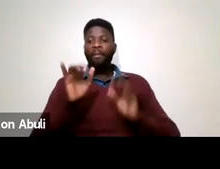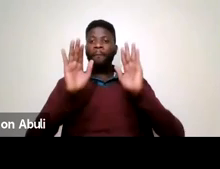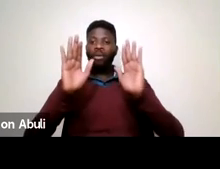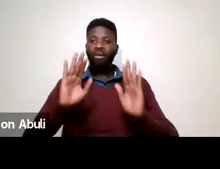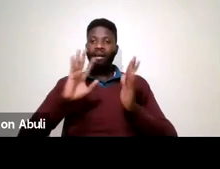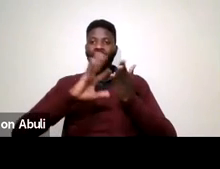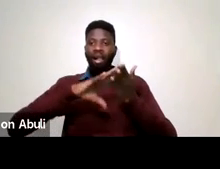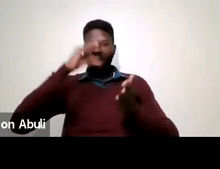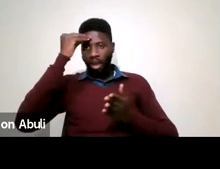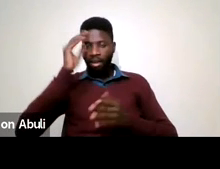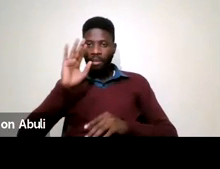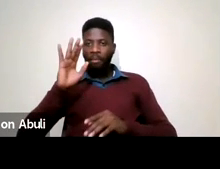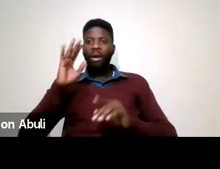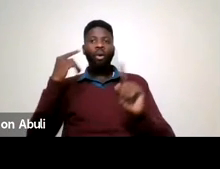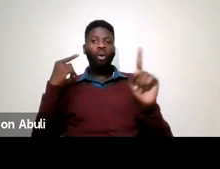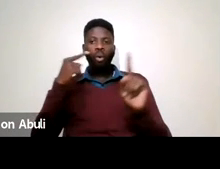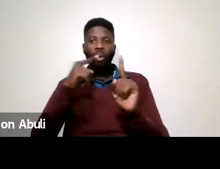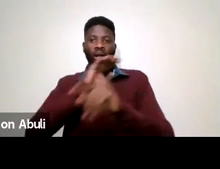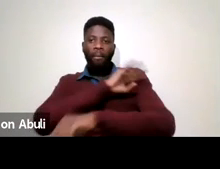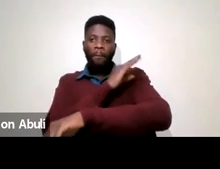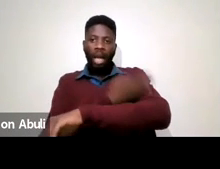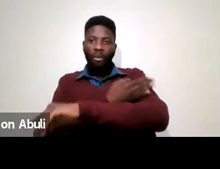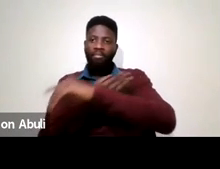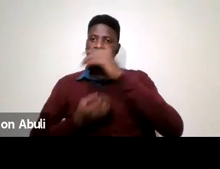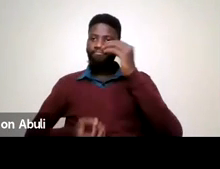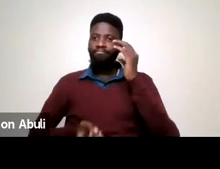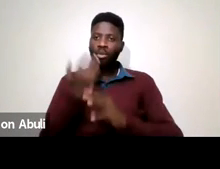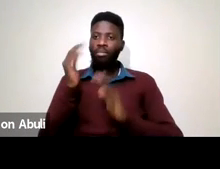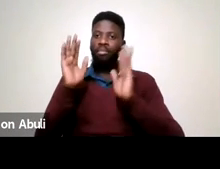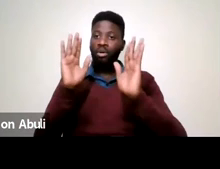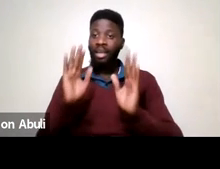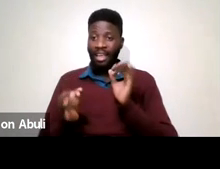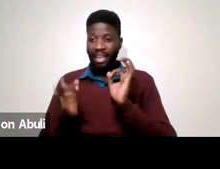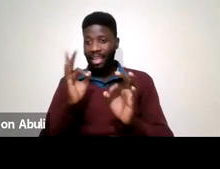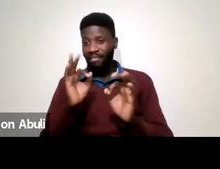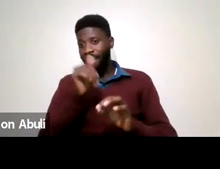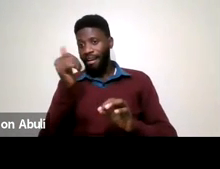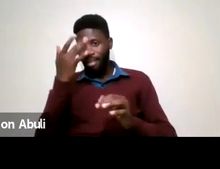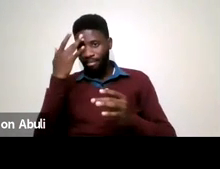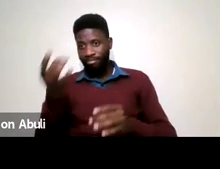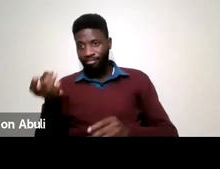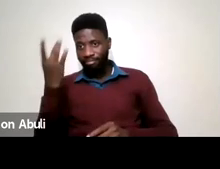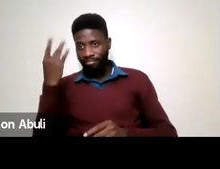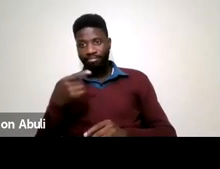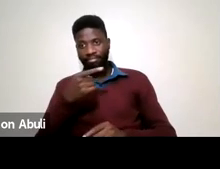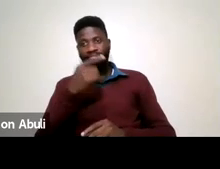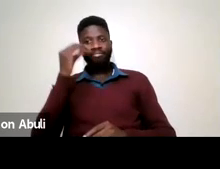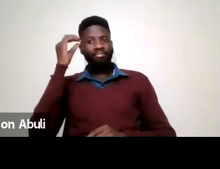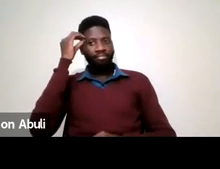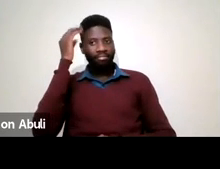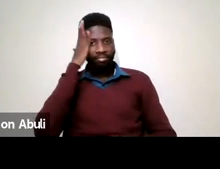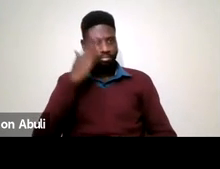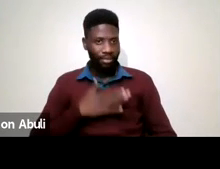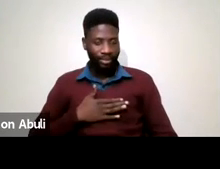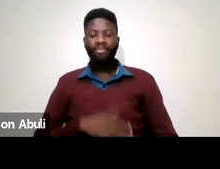unleash your goal power is extremely important. If you miss anything, please don't miss that. Now, how do you set your